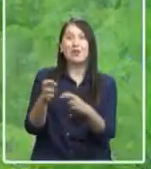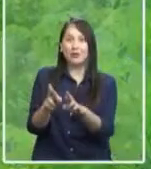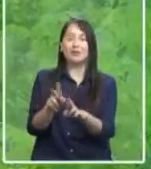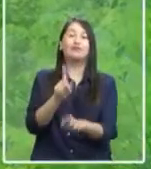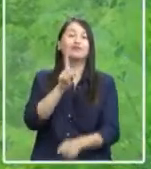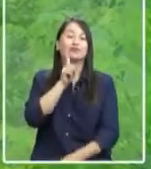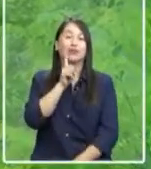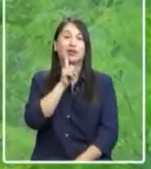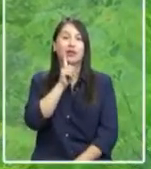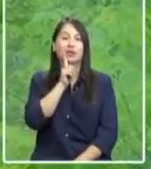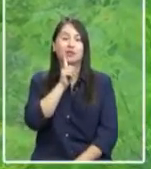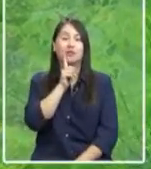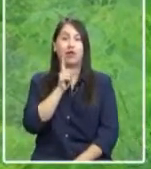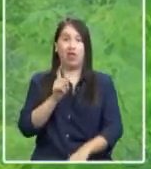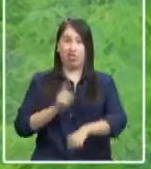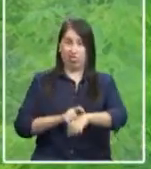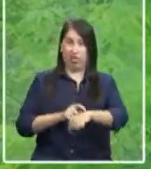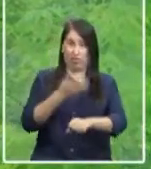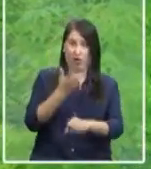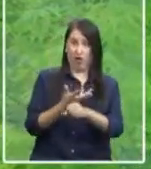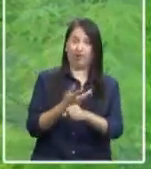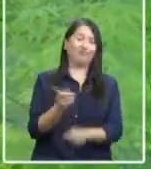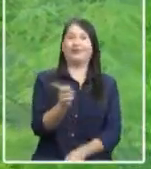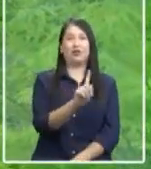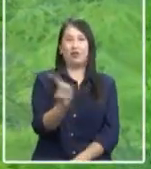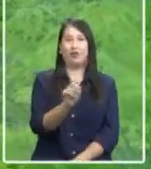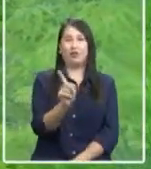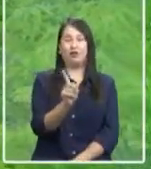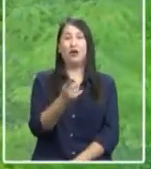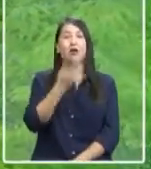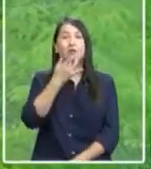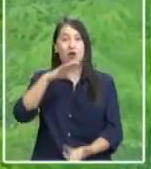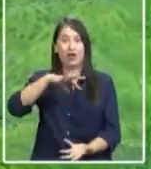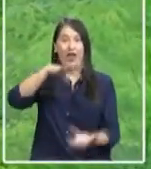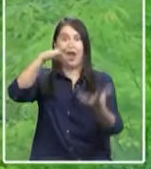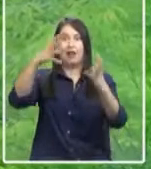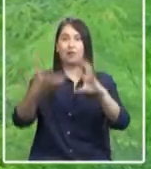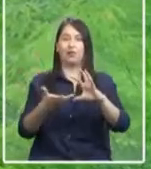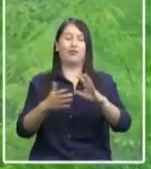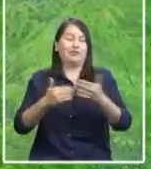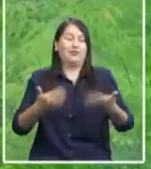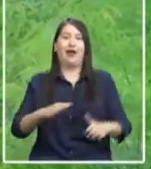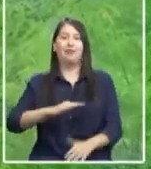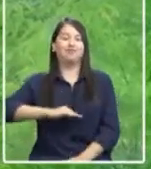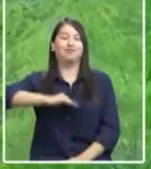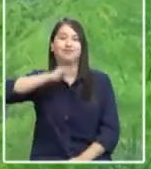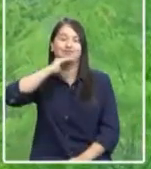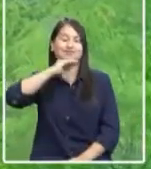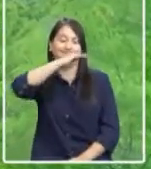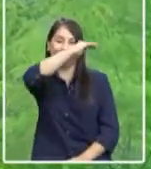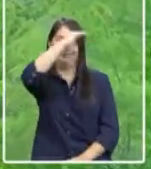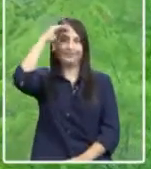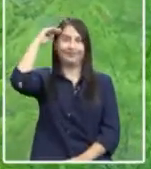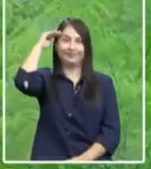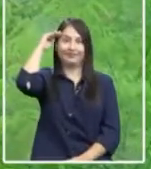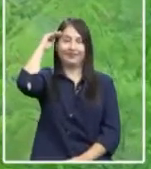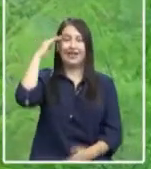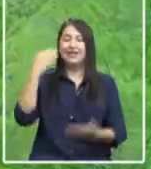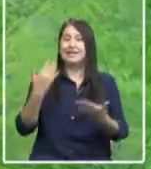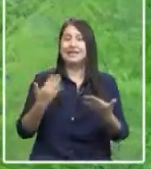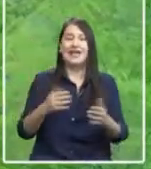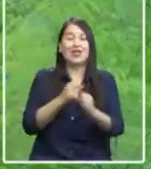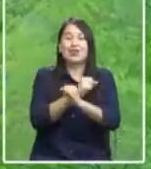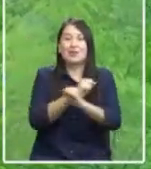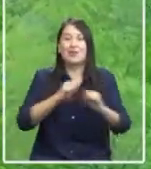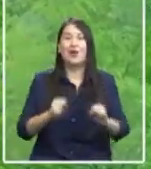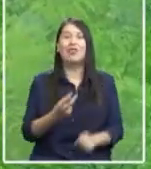the world is collapsing, making it unlivable for all of us in every second. So